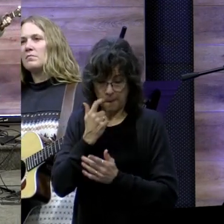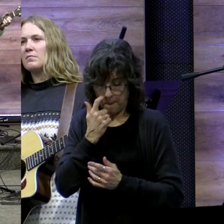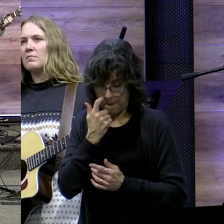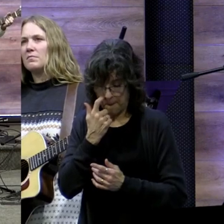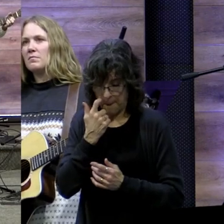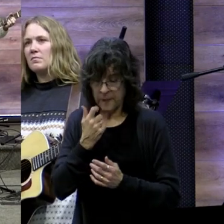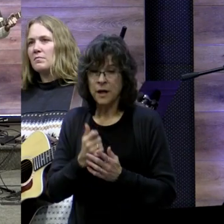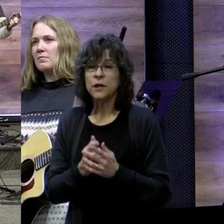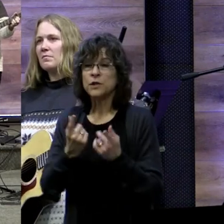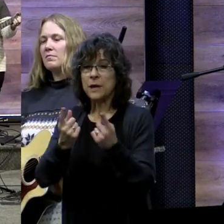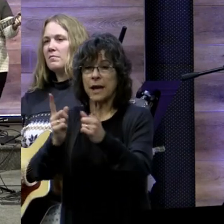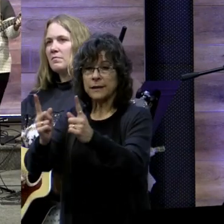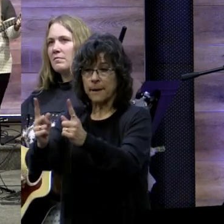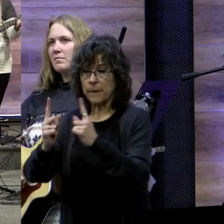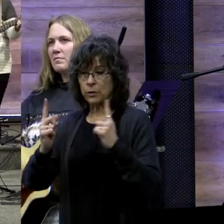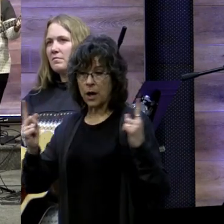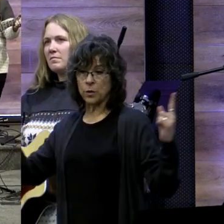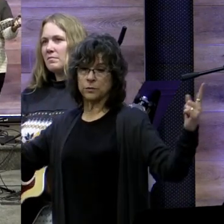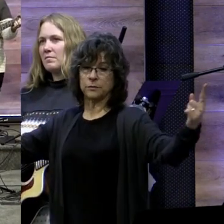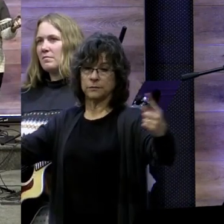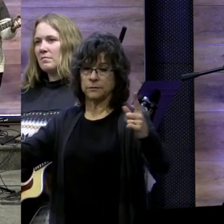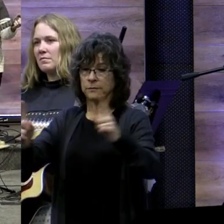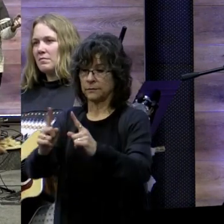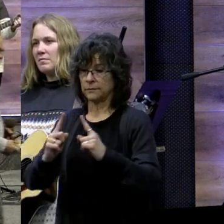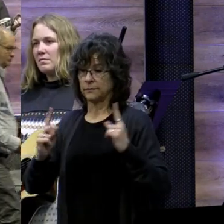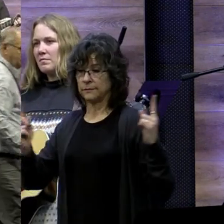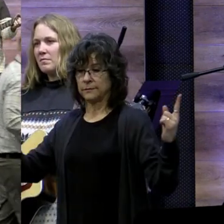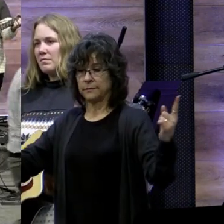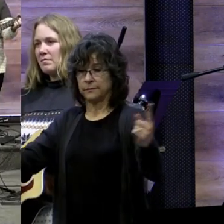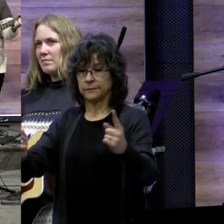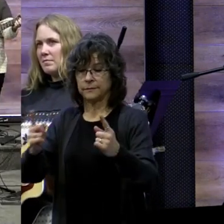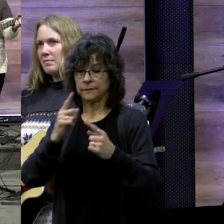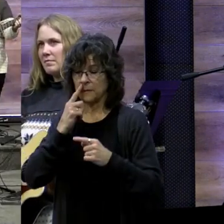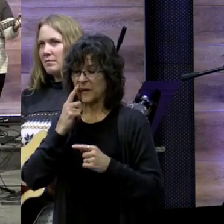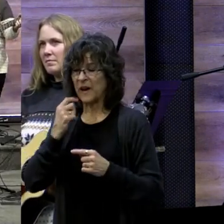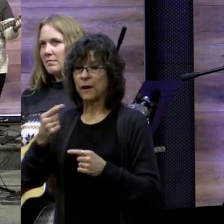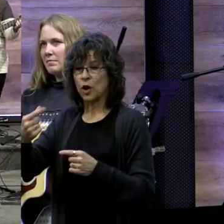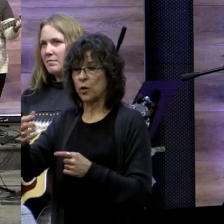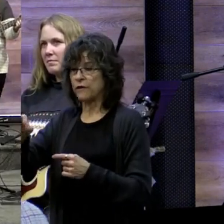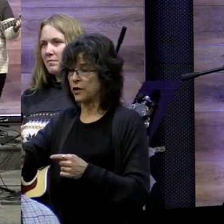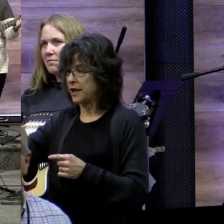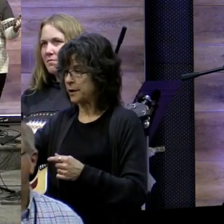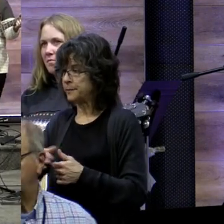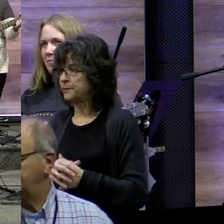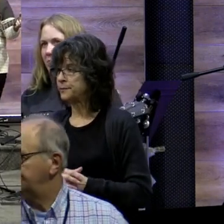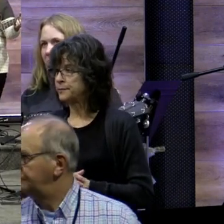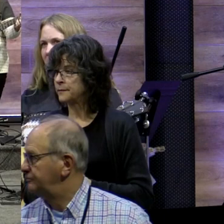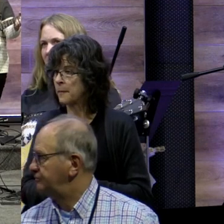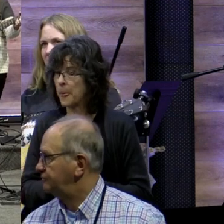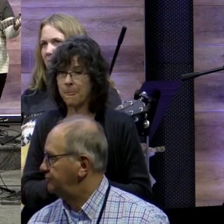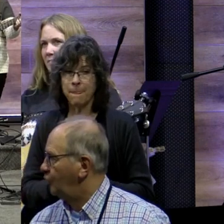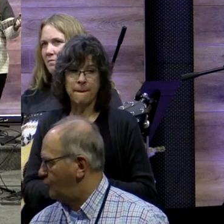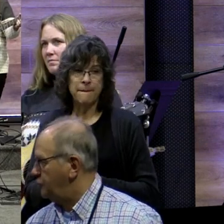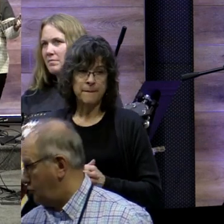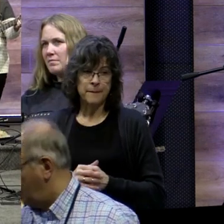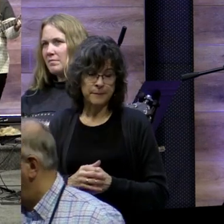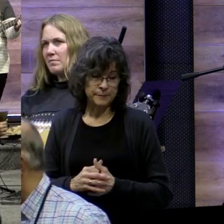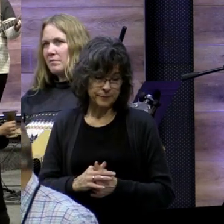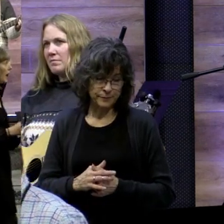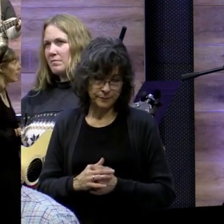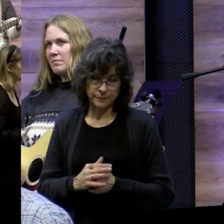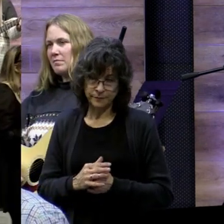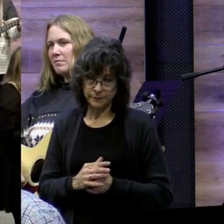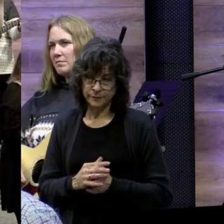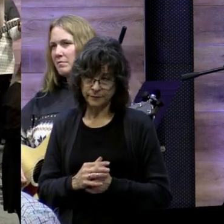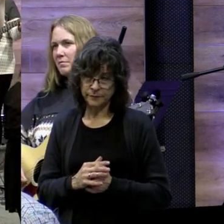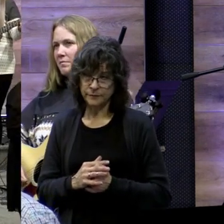the center aisle, grab a piece of bread and dip it in the cup and return down the side aisles. There'll also be a gluten-free station here in the middle that you're welcome to. Would you come as